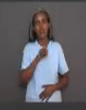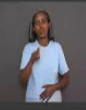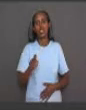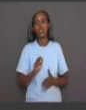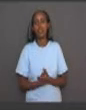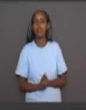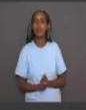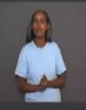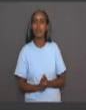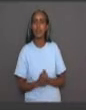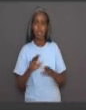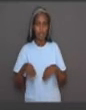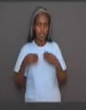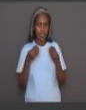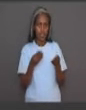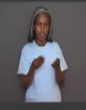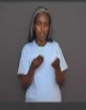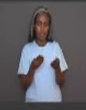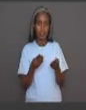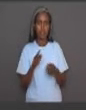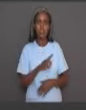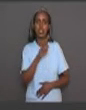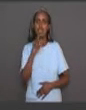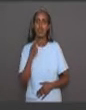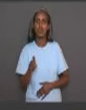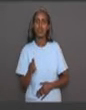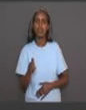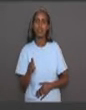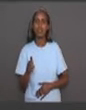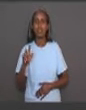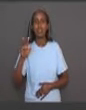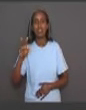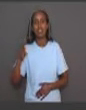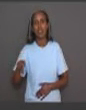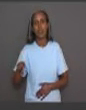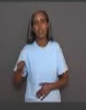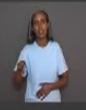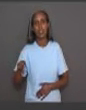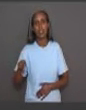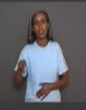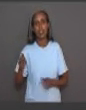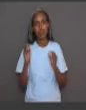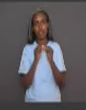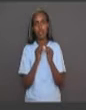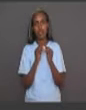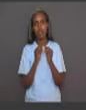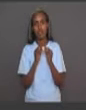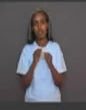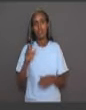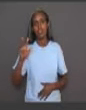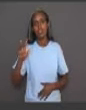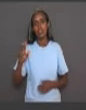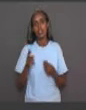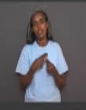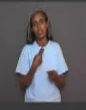equation, giving us the equation 3p plus